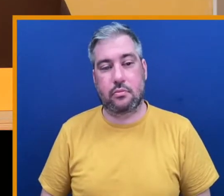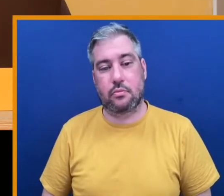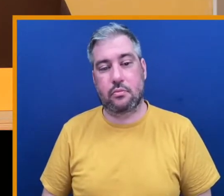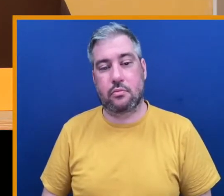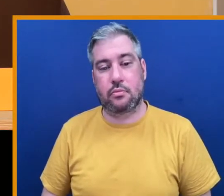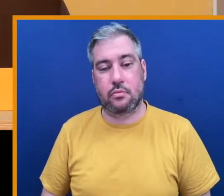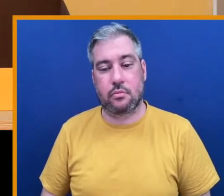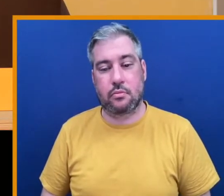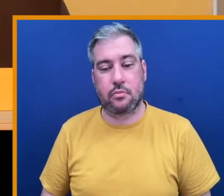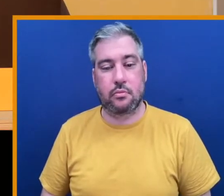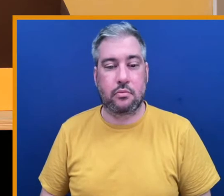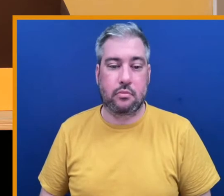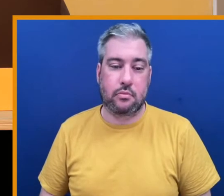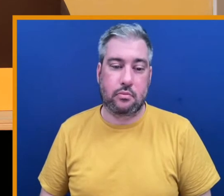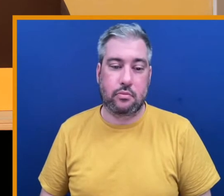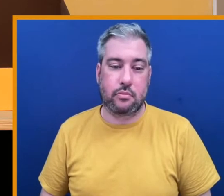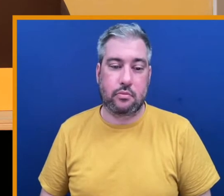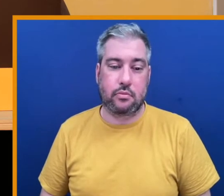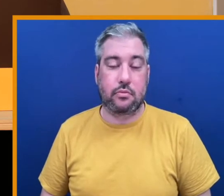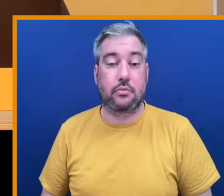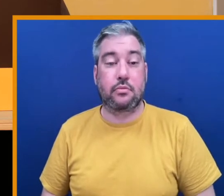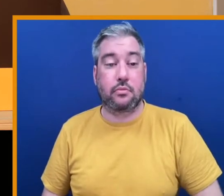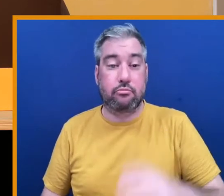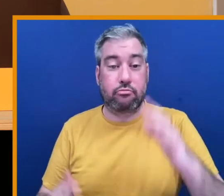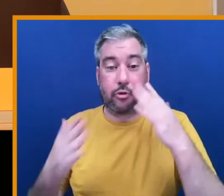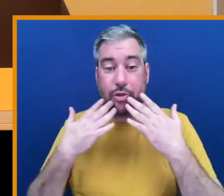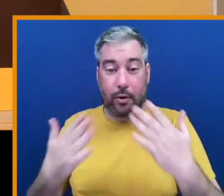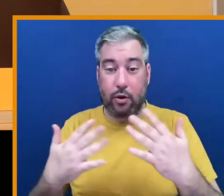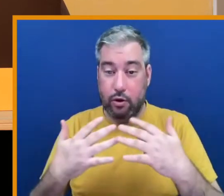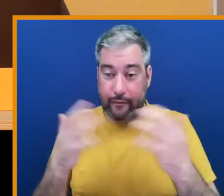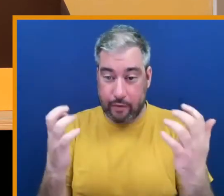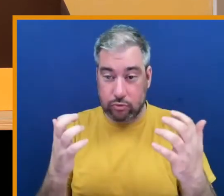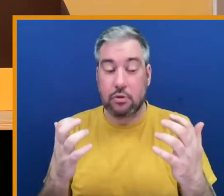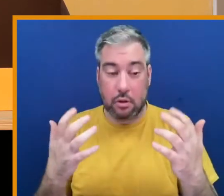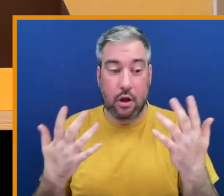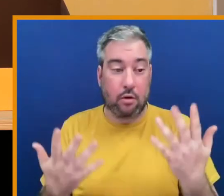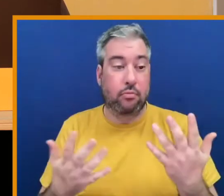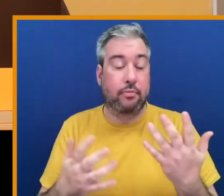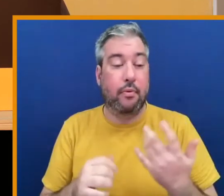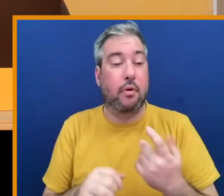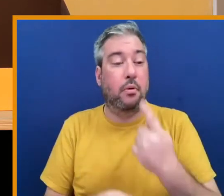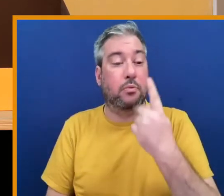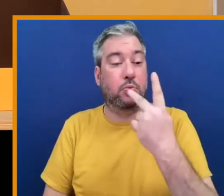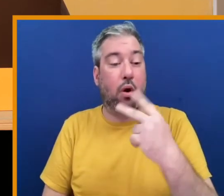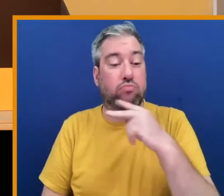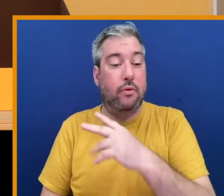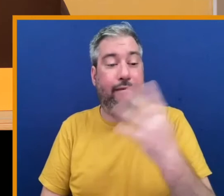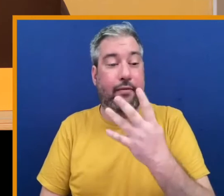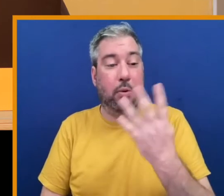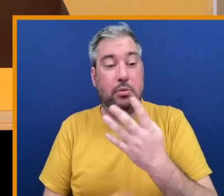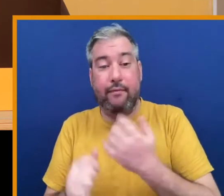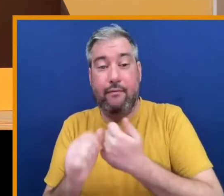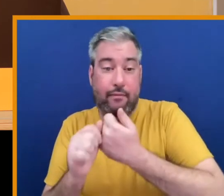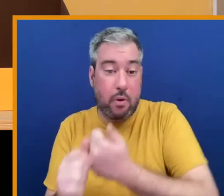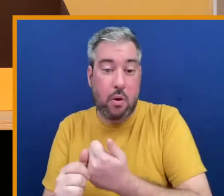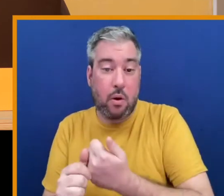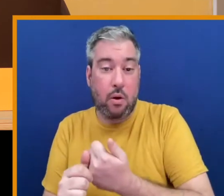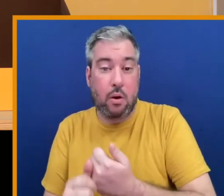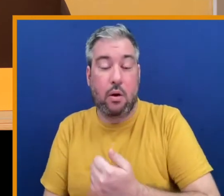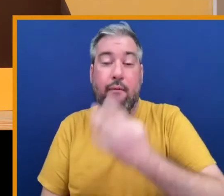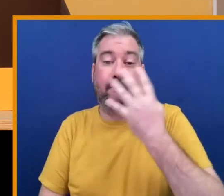Thank you, Conference. We now have a result on Amendment 1, and that is overwhelmingly carried by 214 votes in favour and